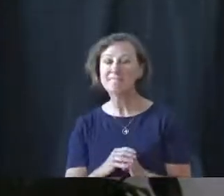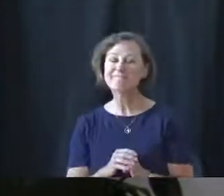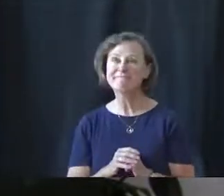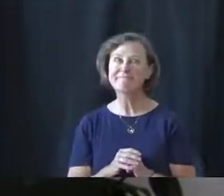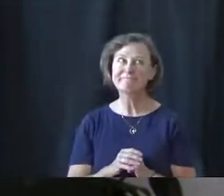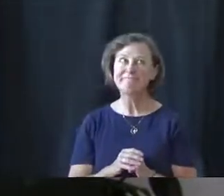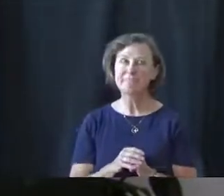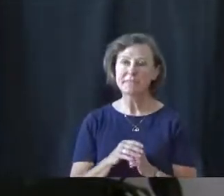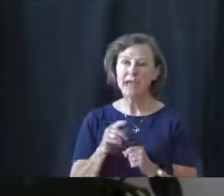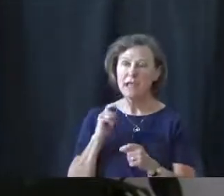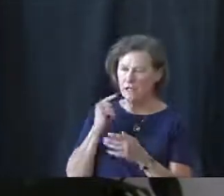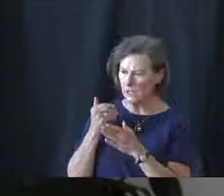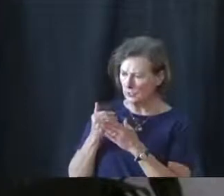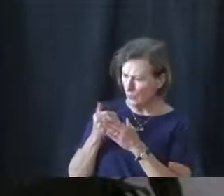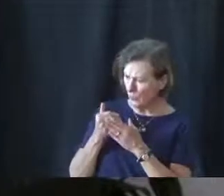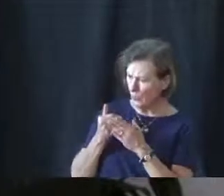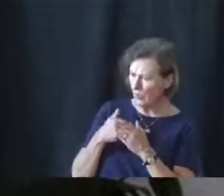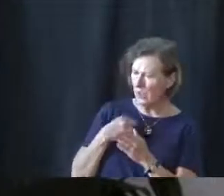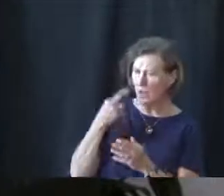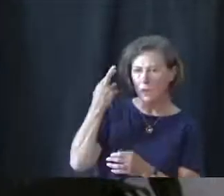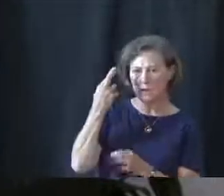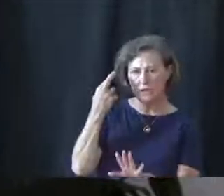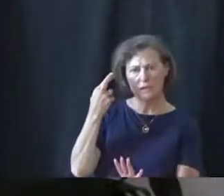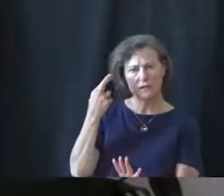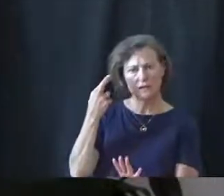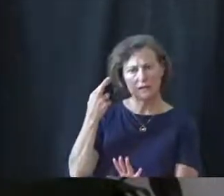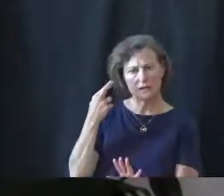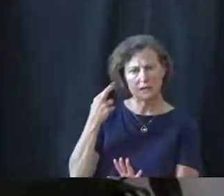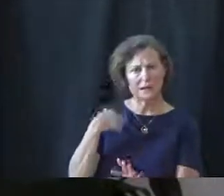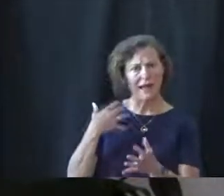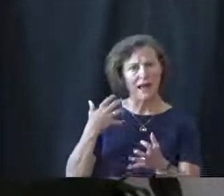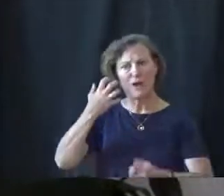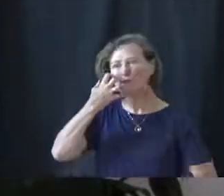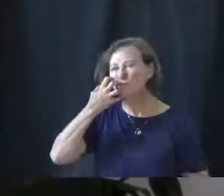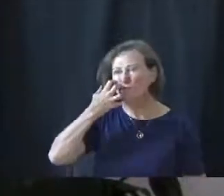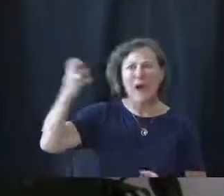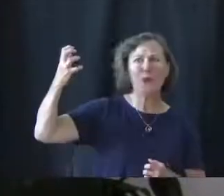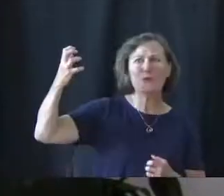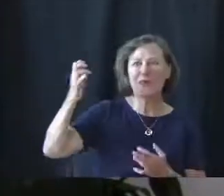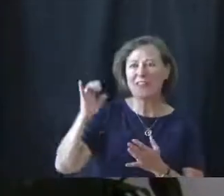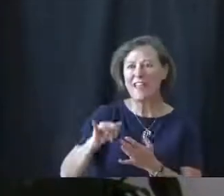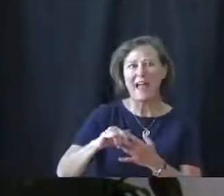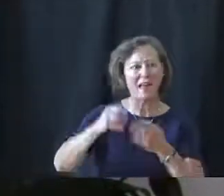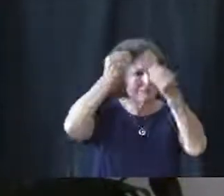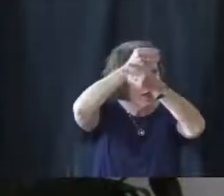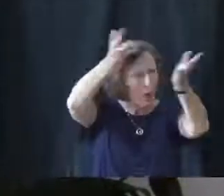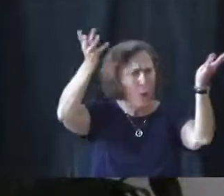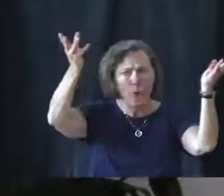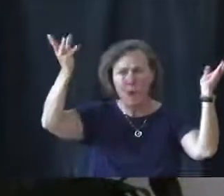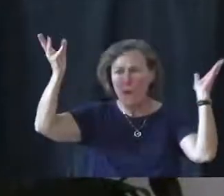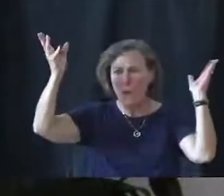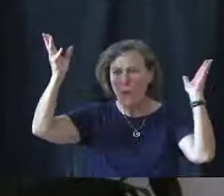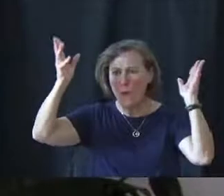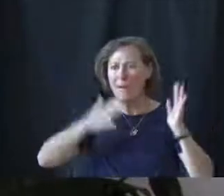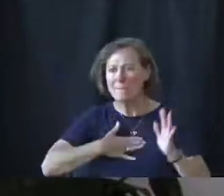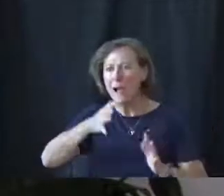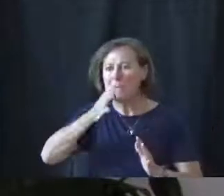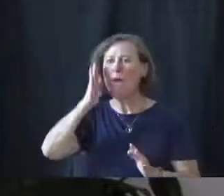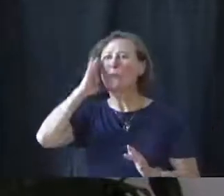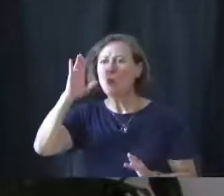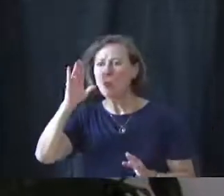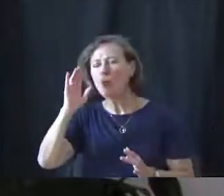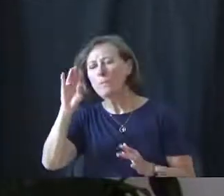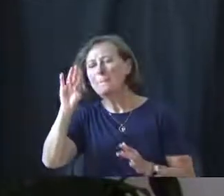As it neared, I realized I sort of wanted to shout it out for some reason, to let everyone know she would have been 85.